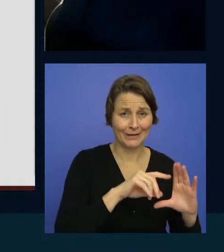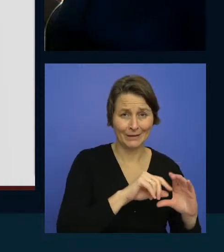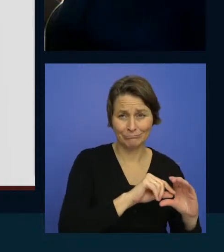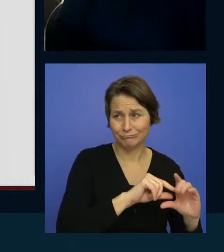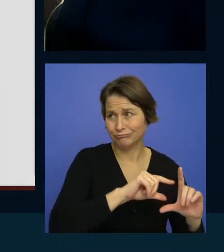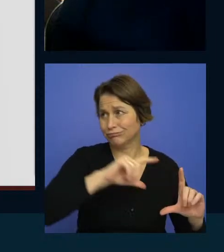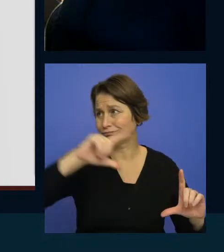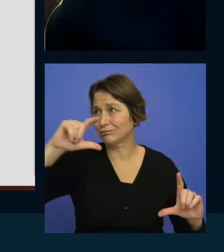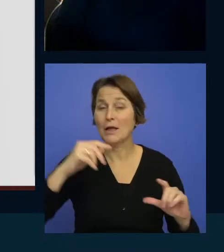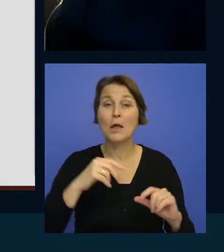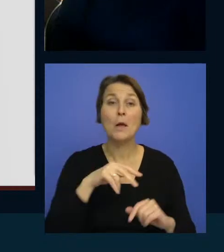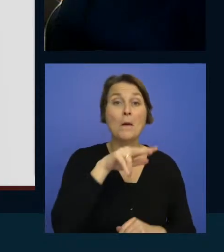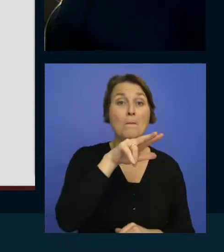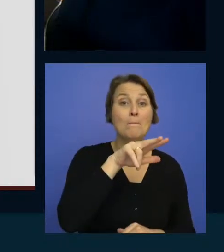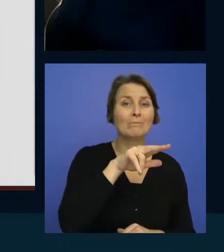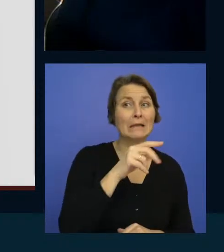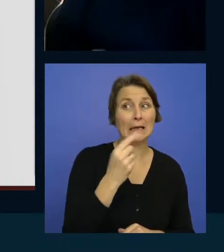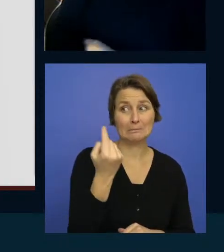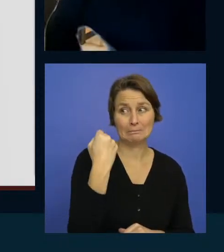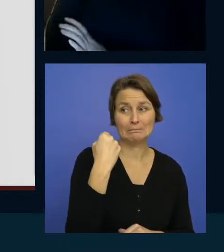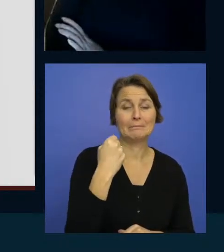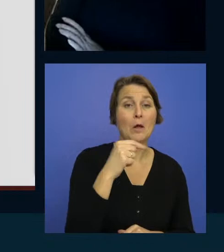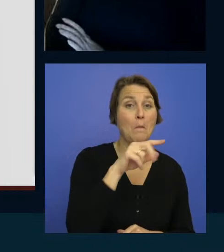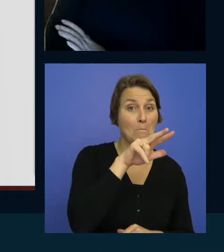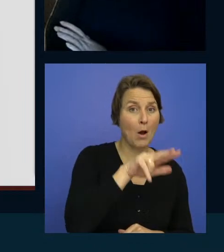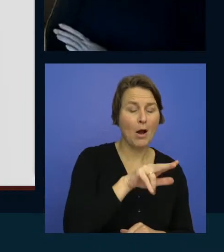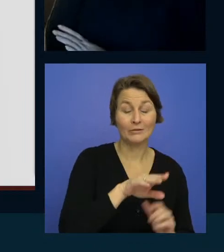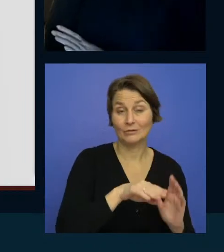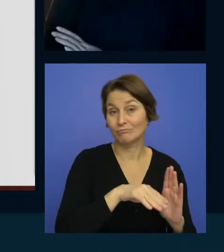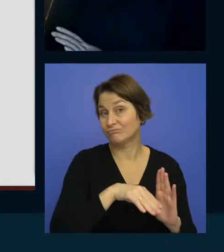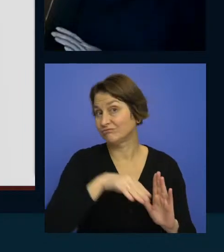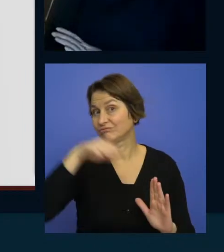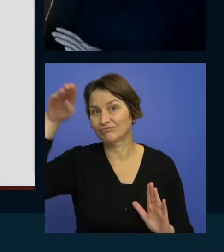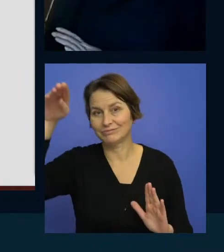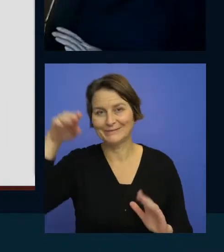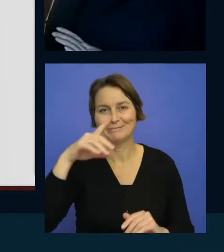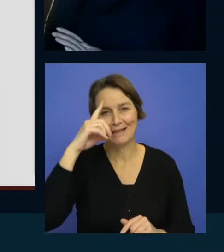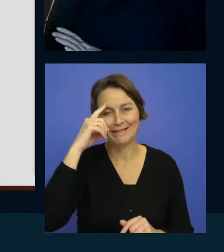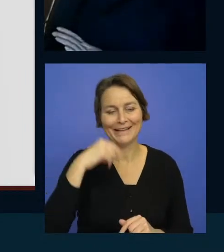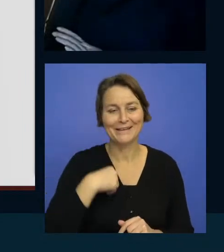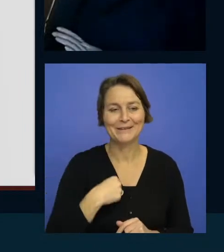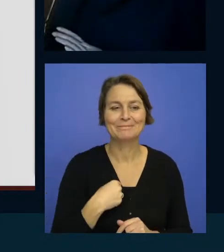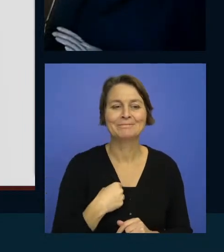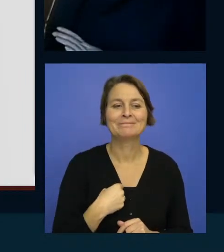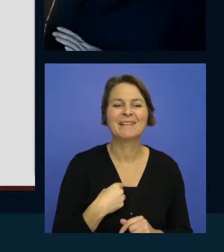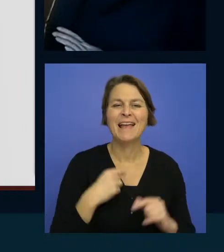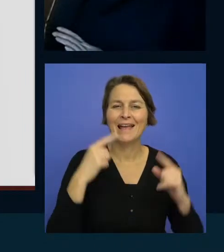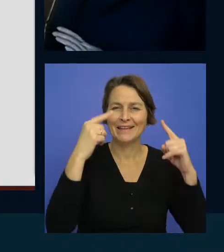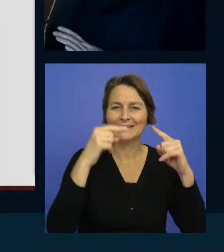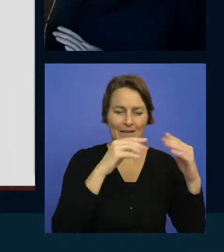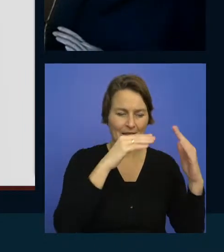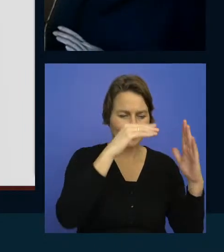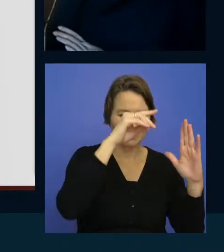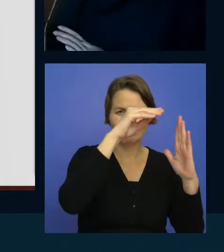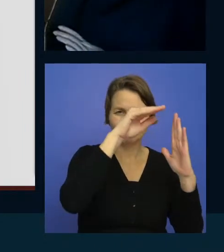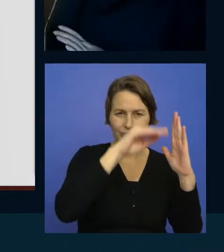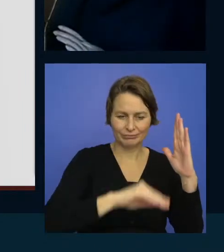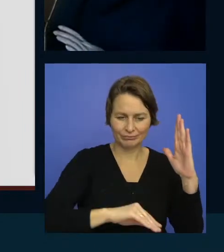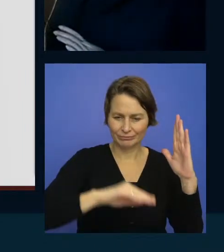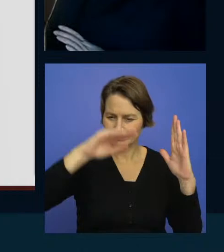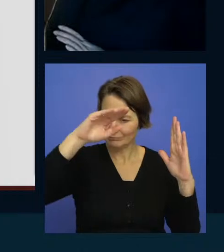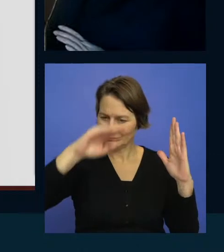after March. And then of course you can go into the different months, and then you can get some additional